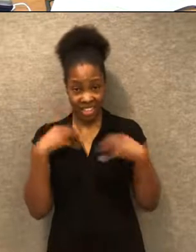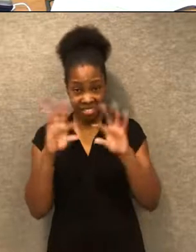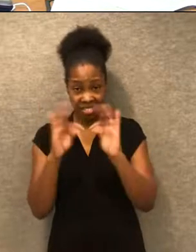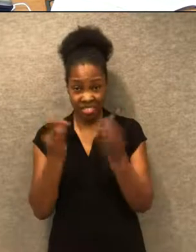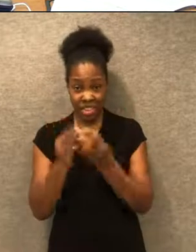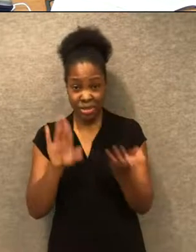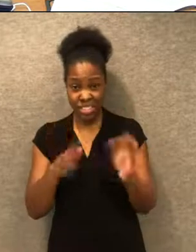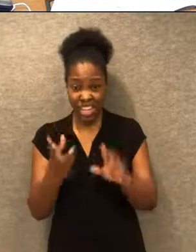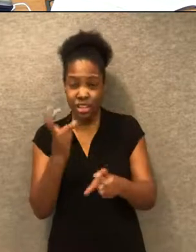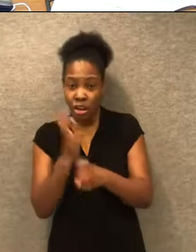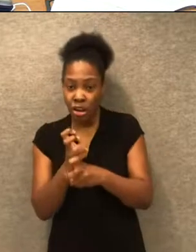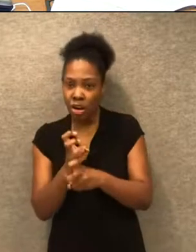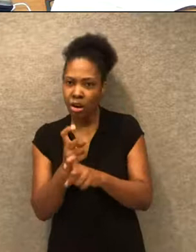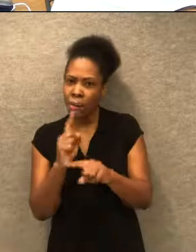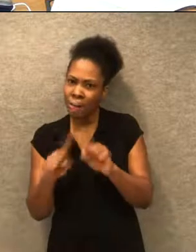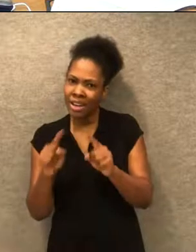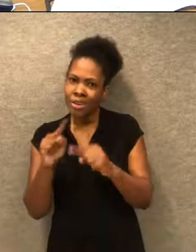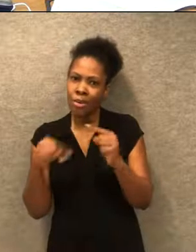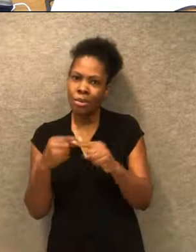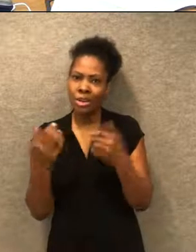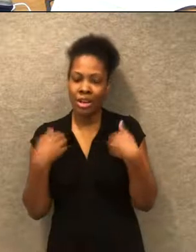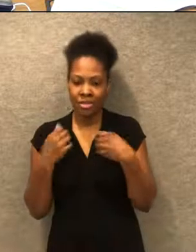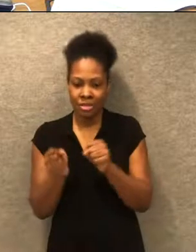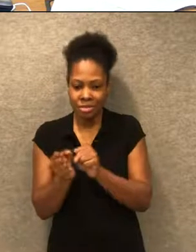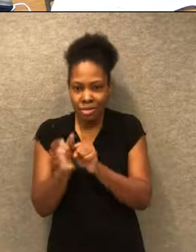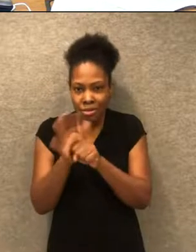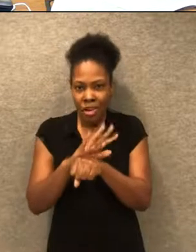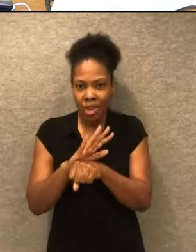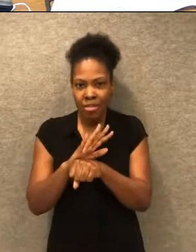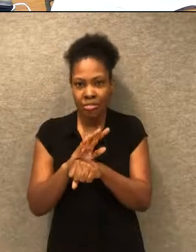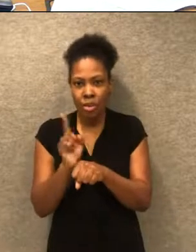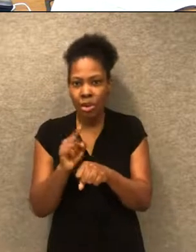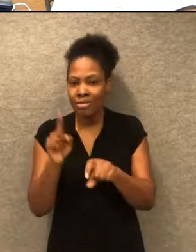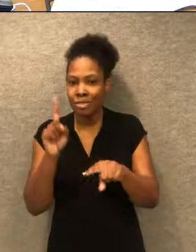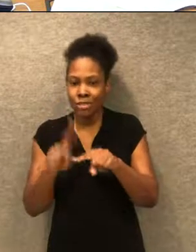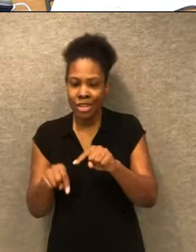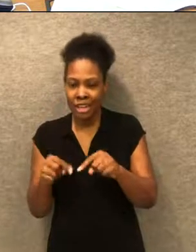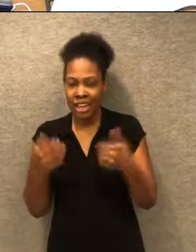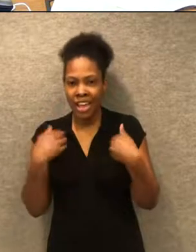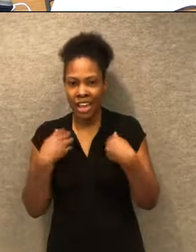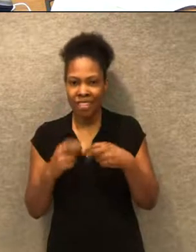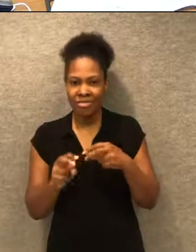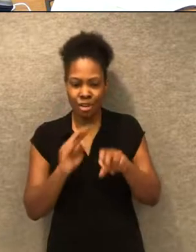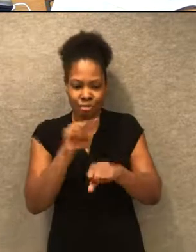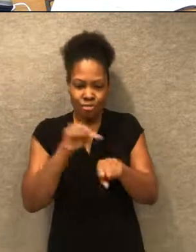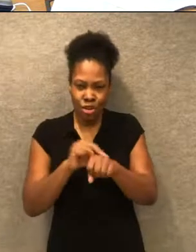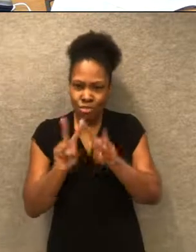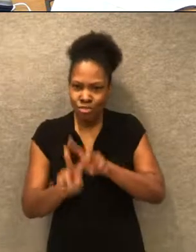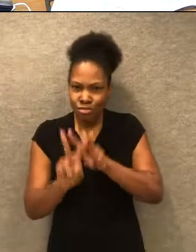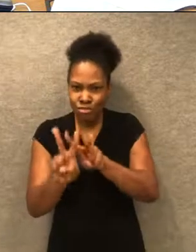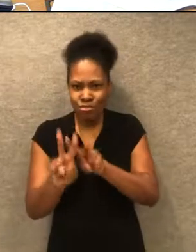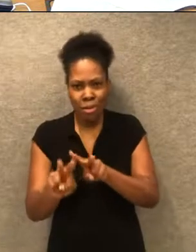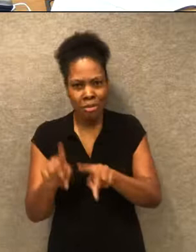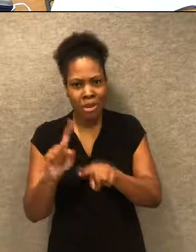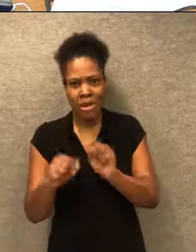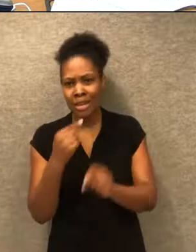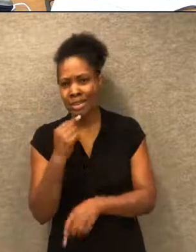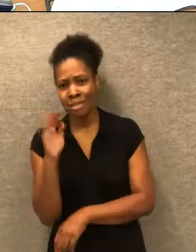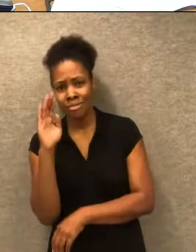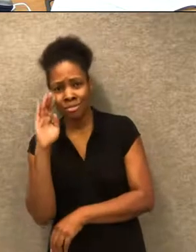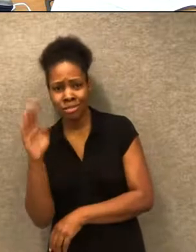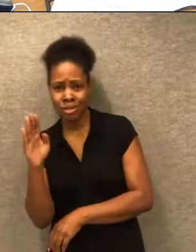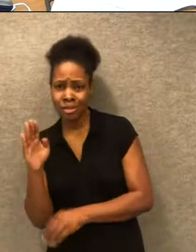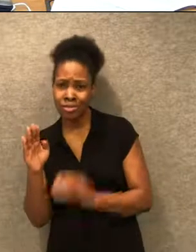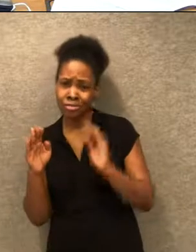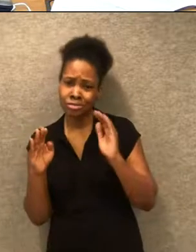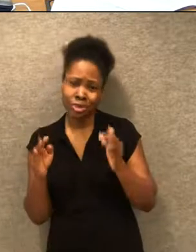what, but when you're in an environment where you can't say goodbye, you can't go to the hospital, you can't